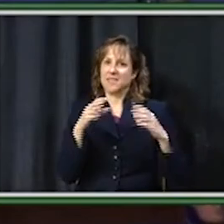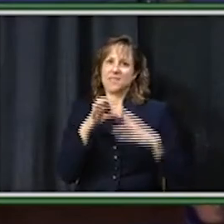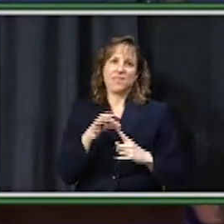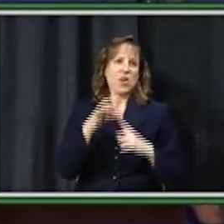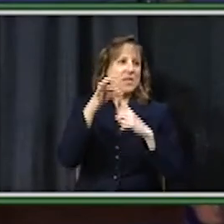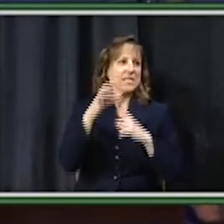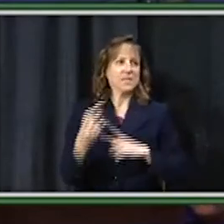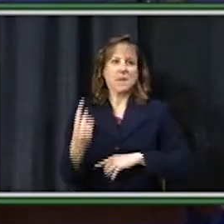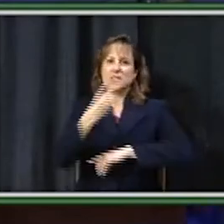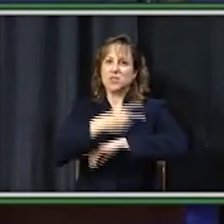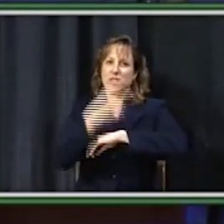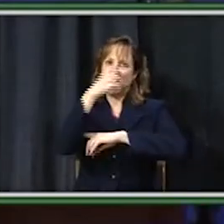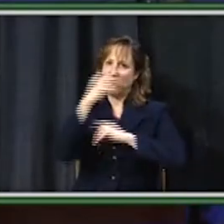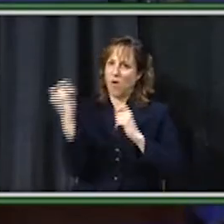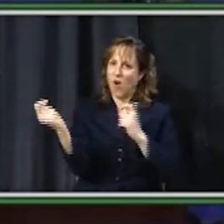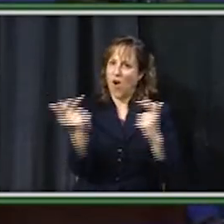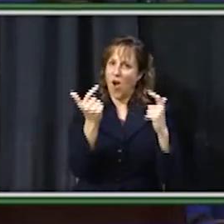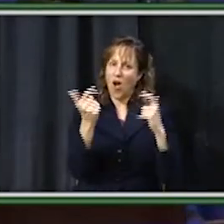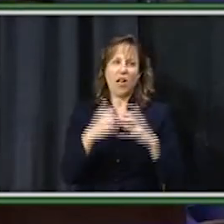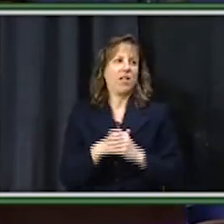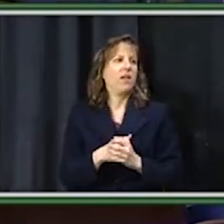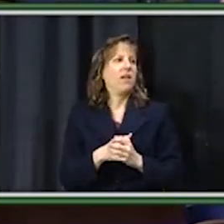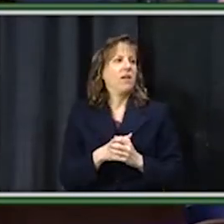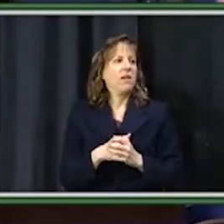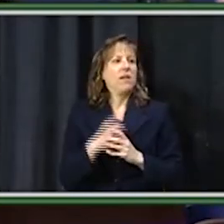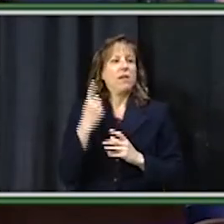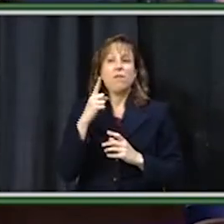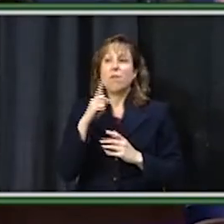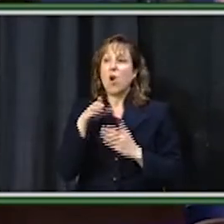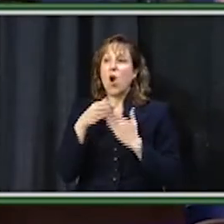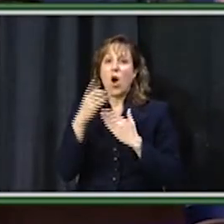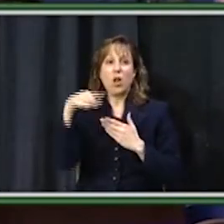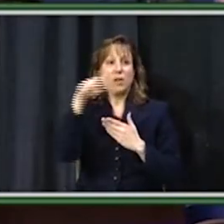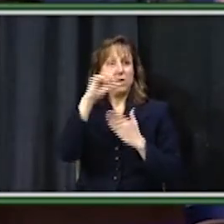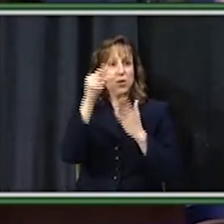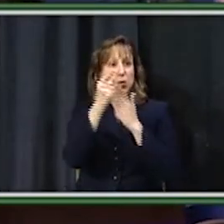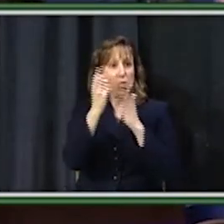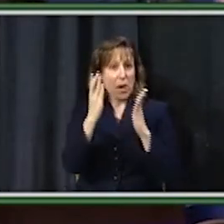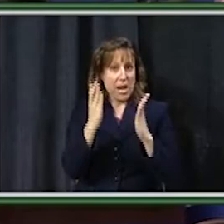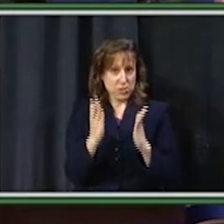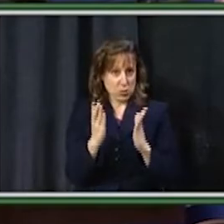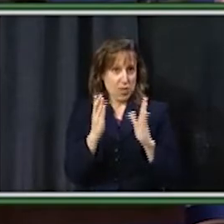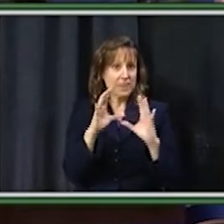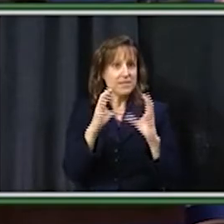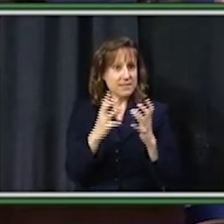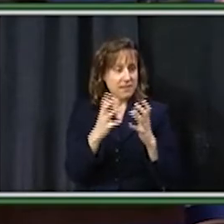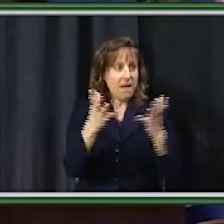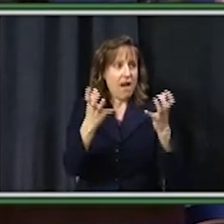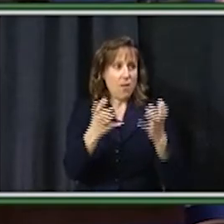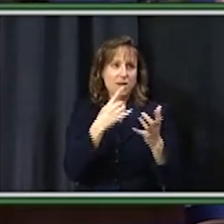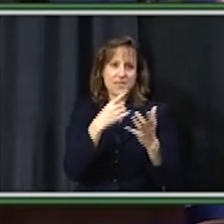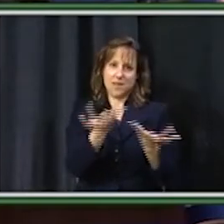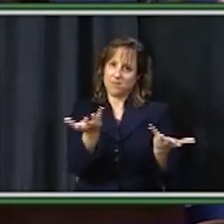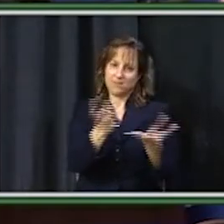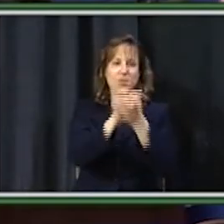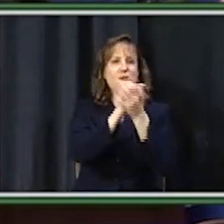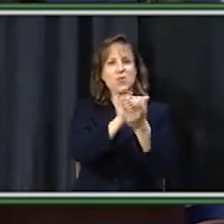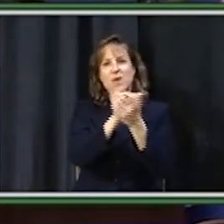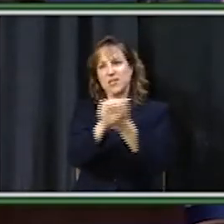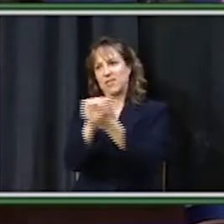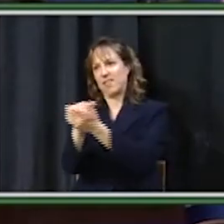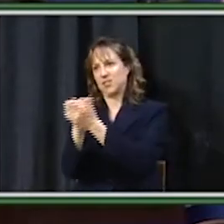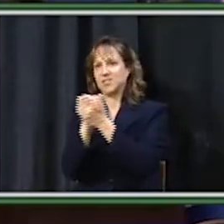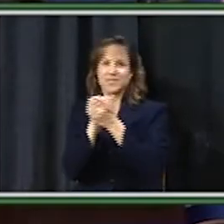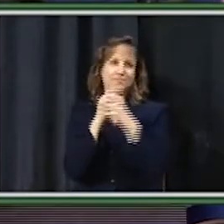special day for everyone. And to all of you, our graduates, what I want to say is congratulations.